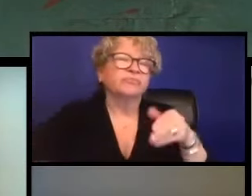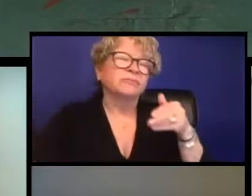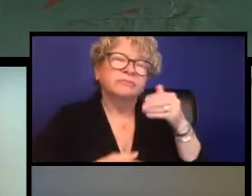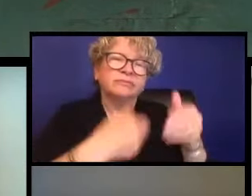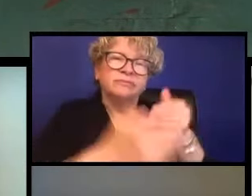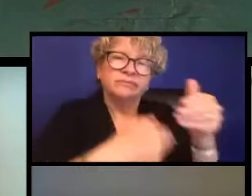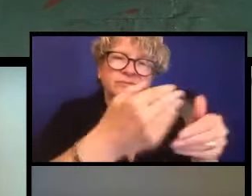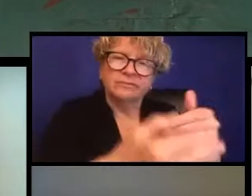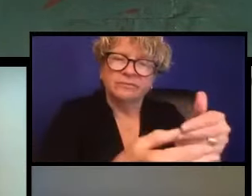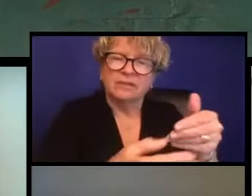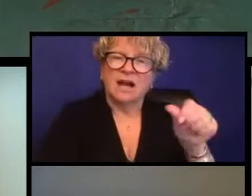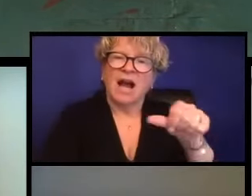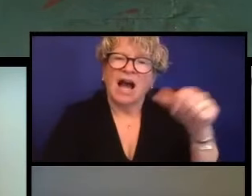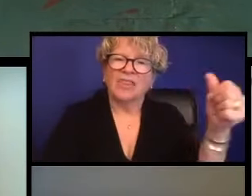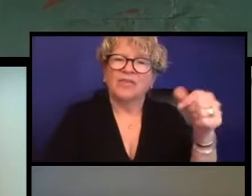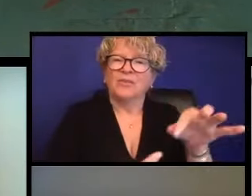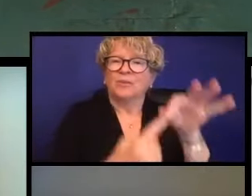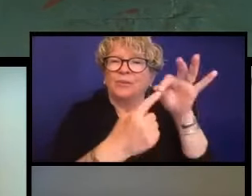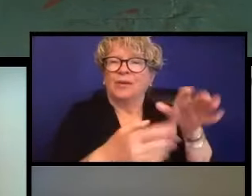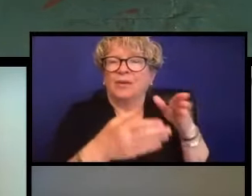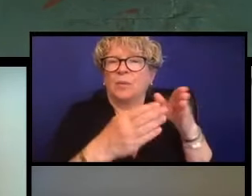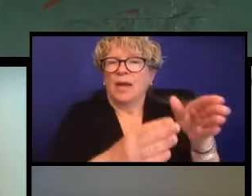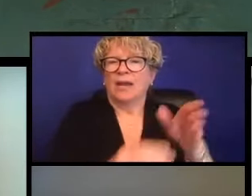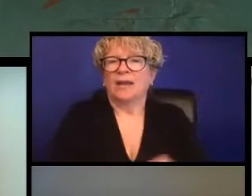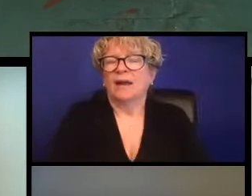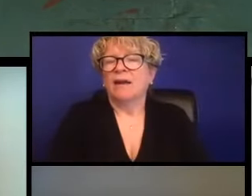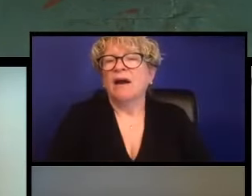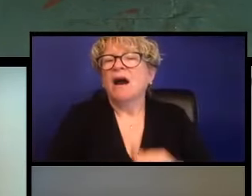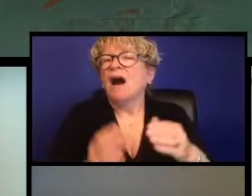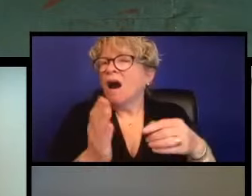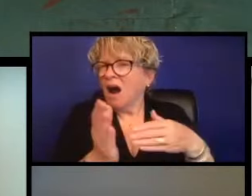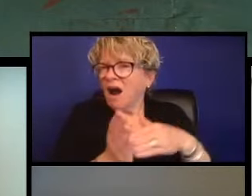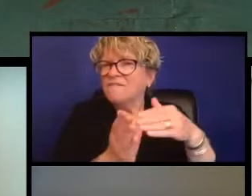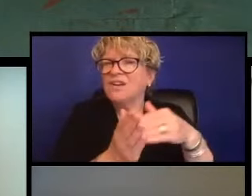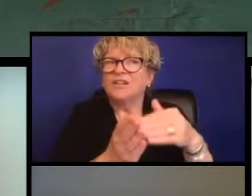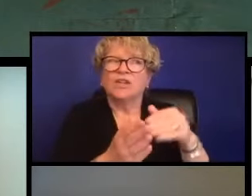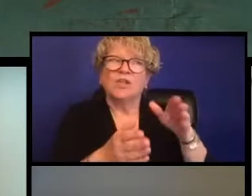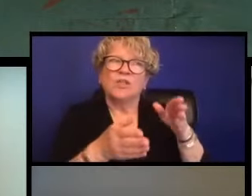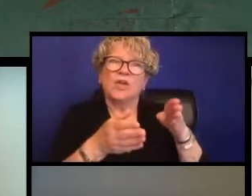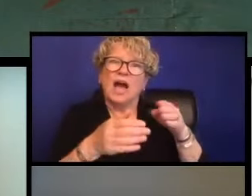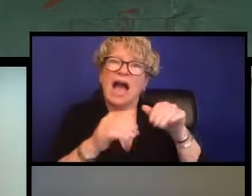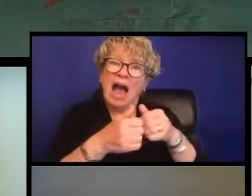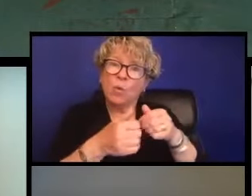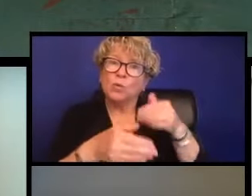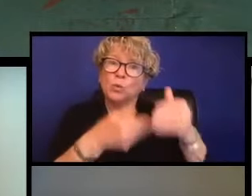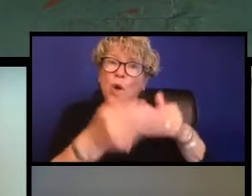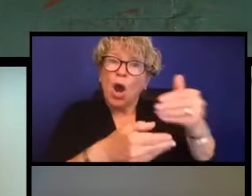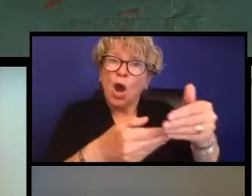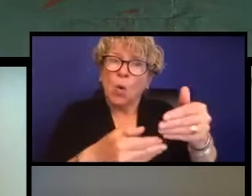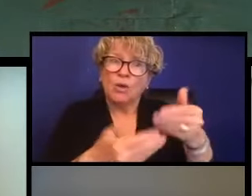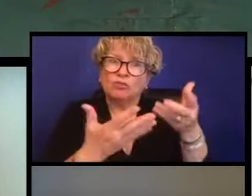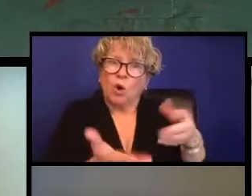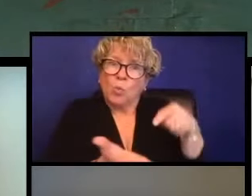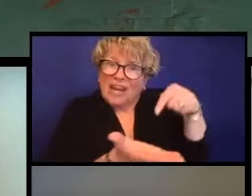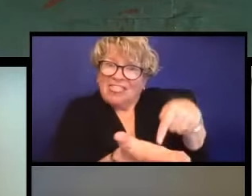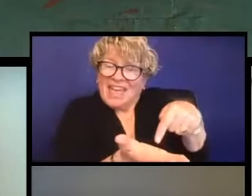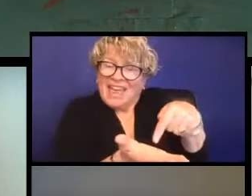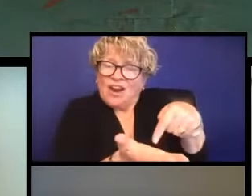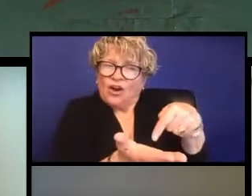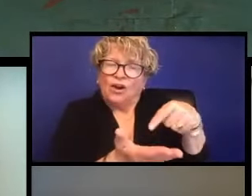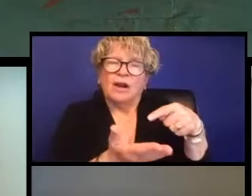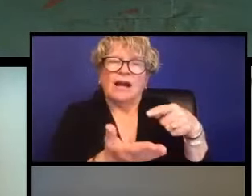story. It's just that the writer, you know, at the last minute maybe asks themselves, well, what if people don't like this?